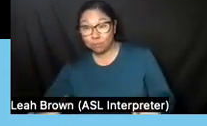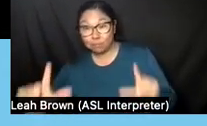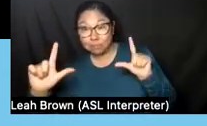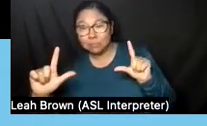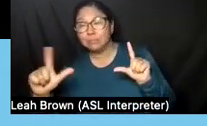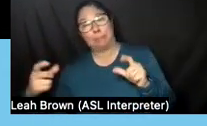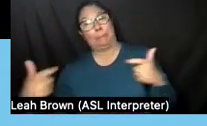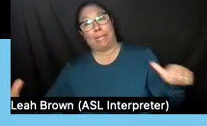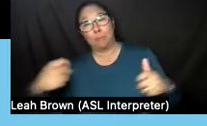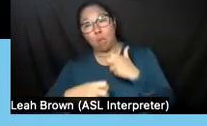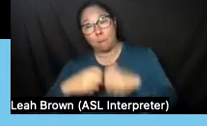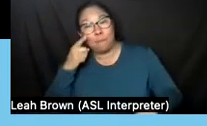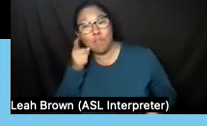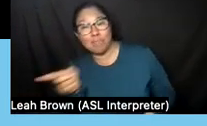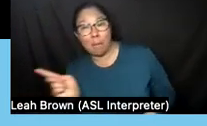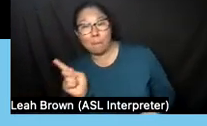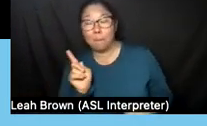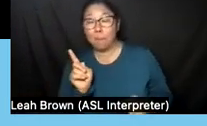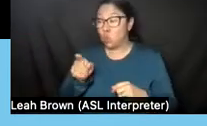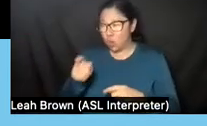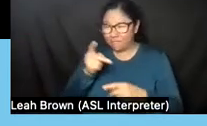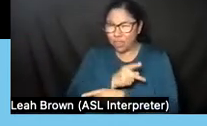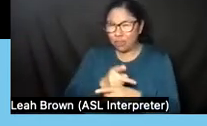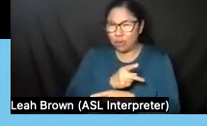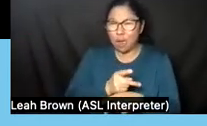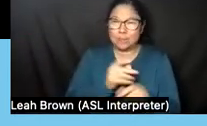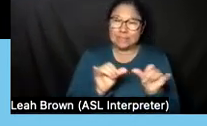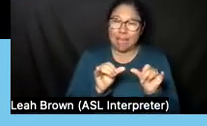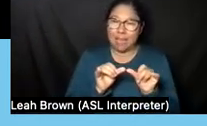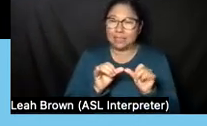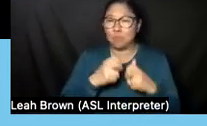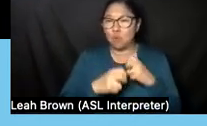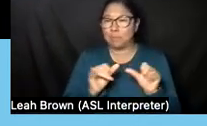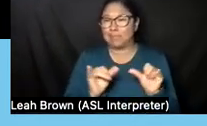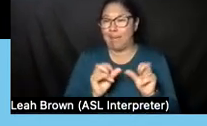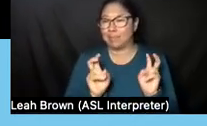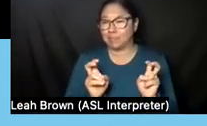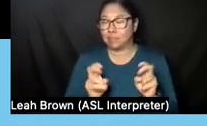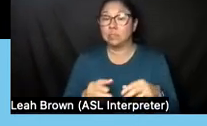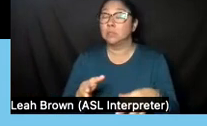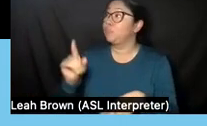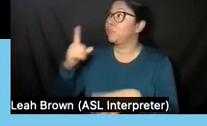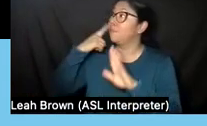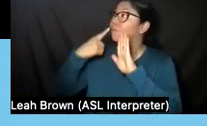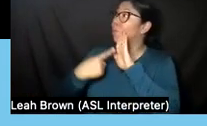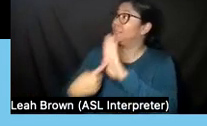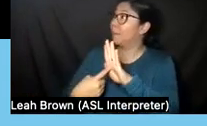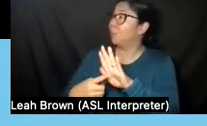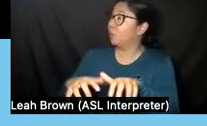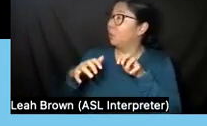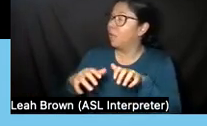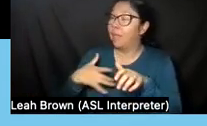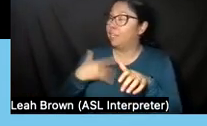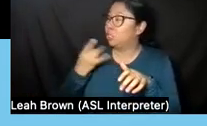over time, what those problems, size of the problems look like. Let's just use, for example, say they don't like to clean their room. At this